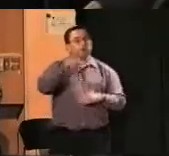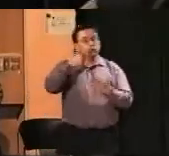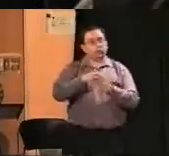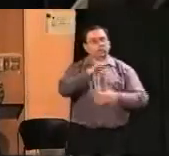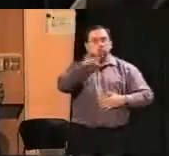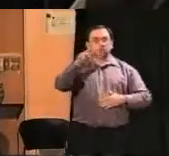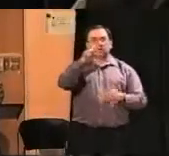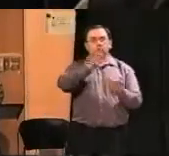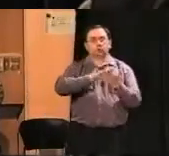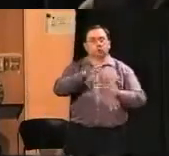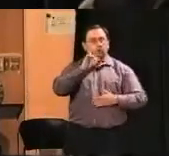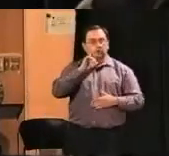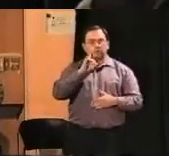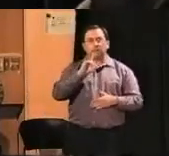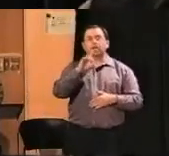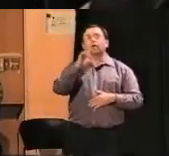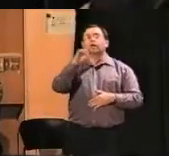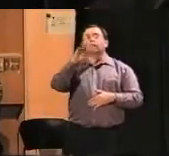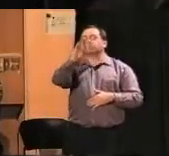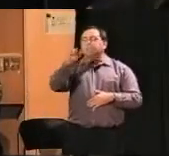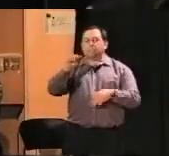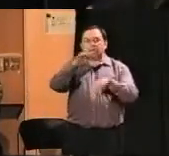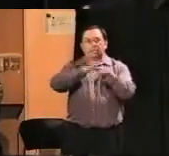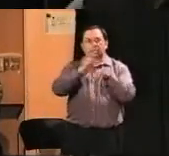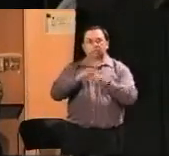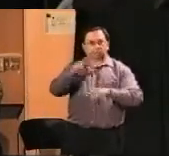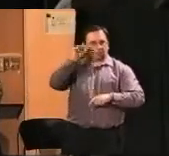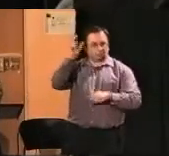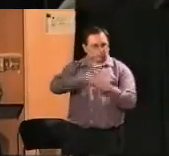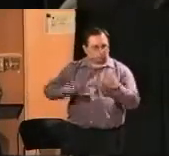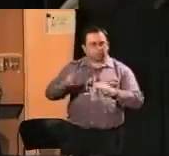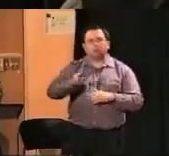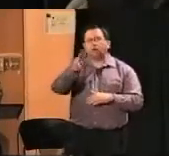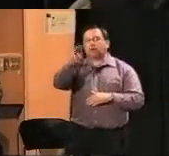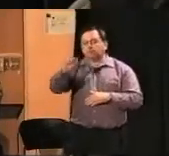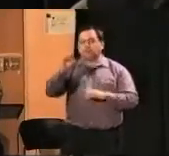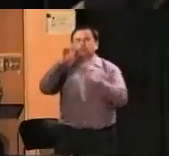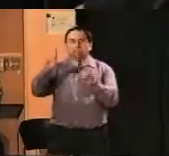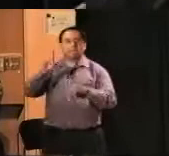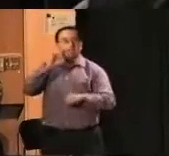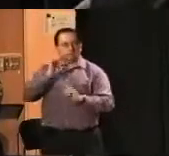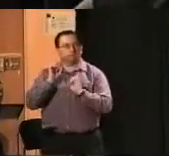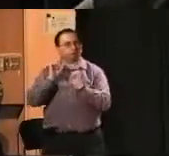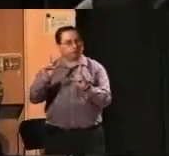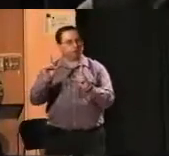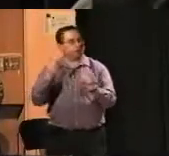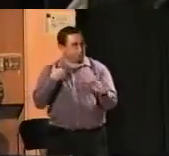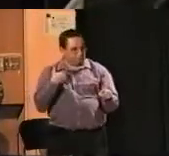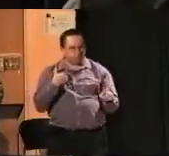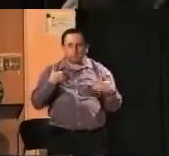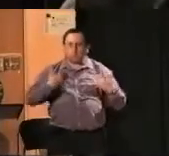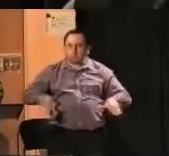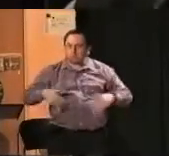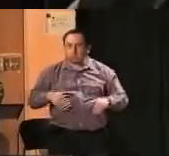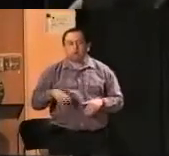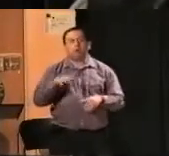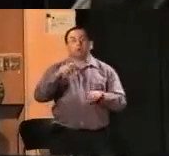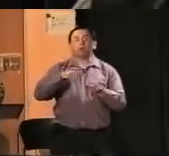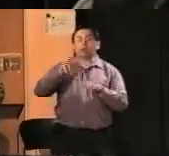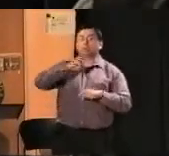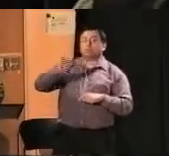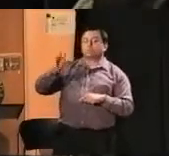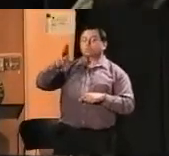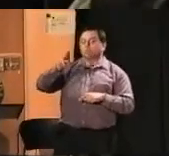the Deaf and earned a BA in English from Gallaudet University and a Master's in Education in Deaf Education from Western Maryland